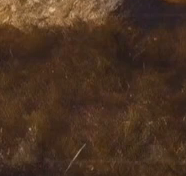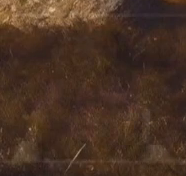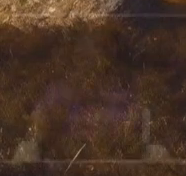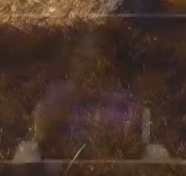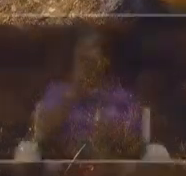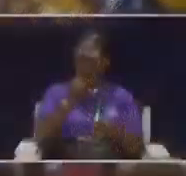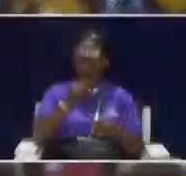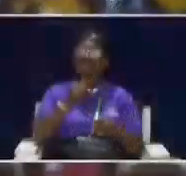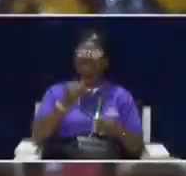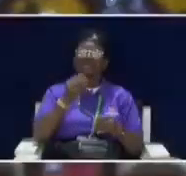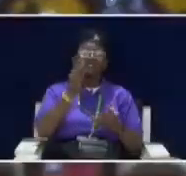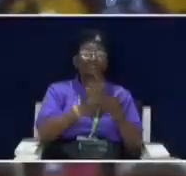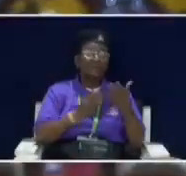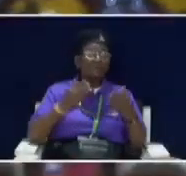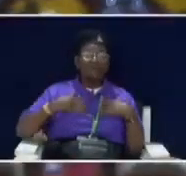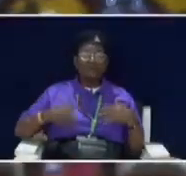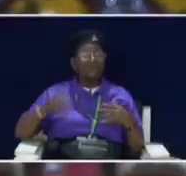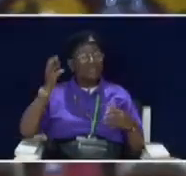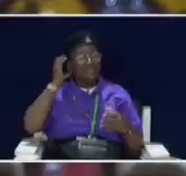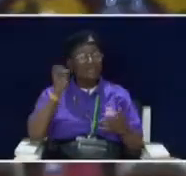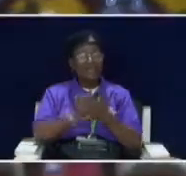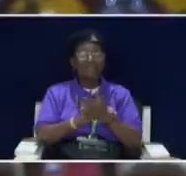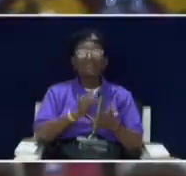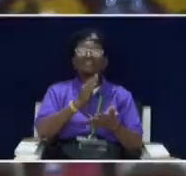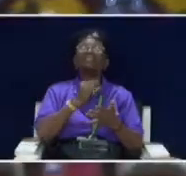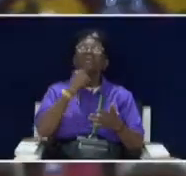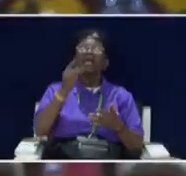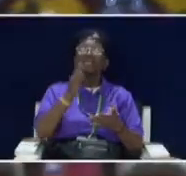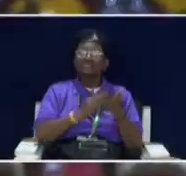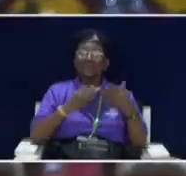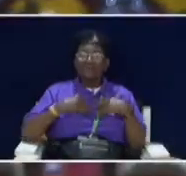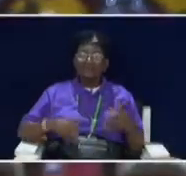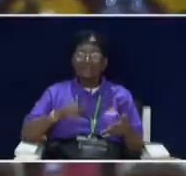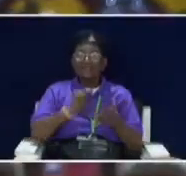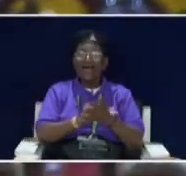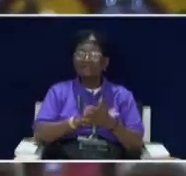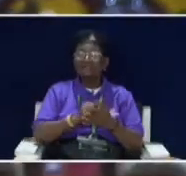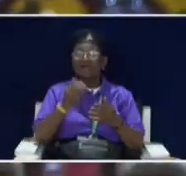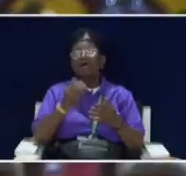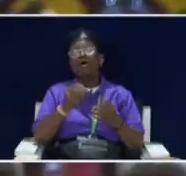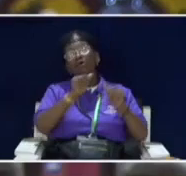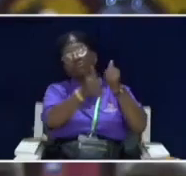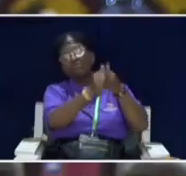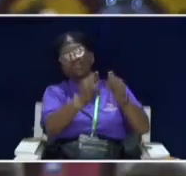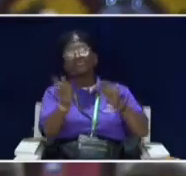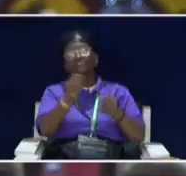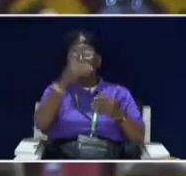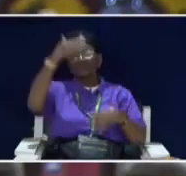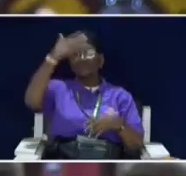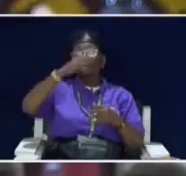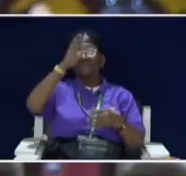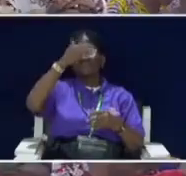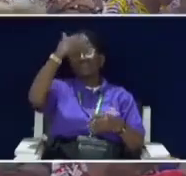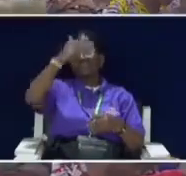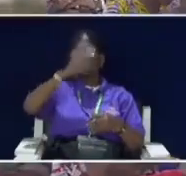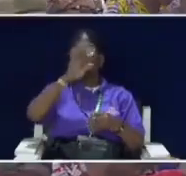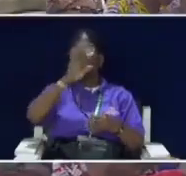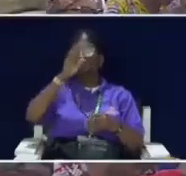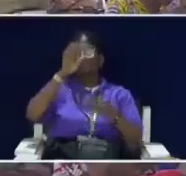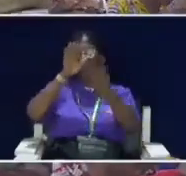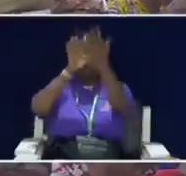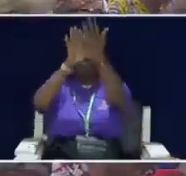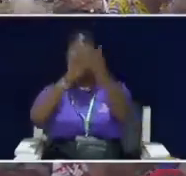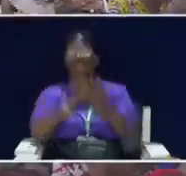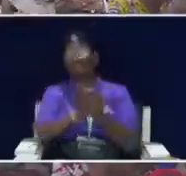Did somebody hear that? So tell somebody that problem you're facing right now is going to lead to your promotion.